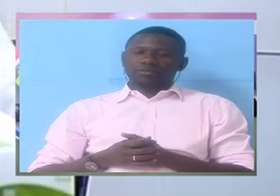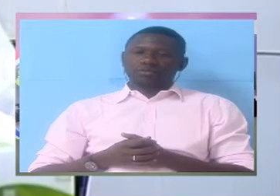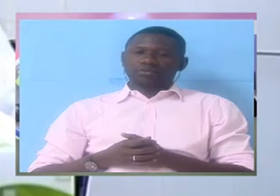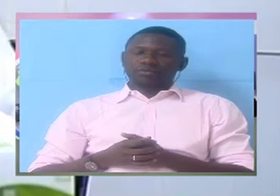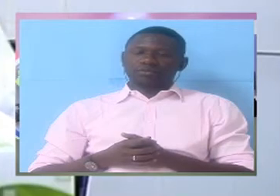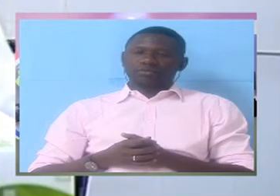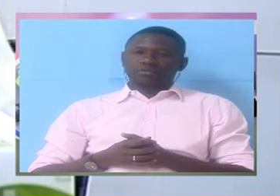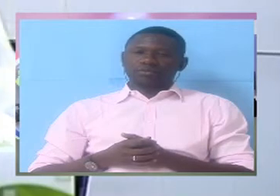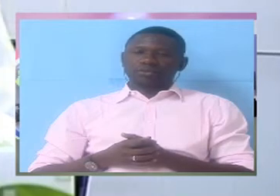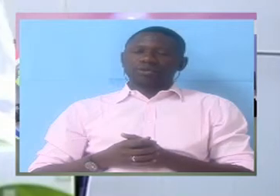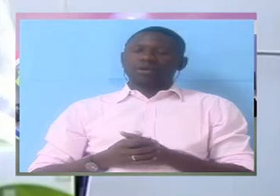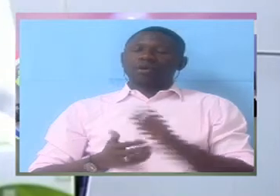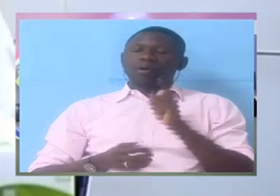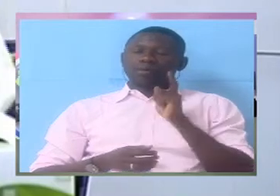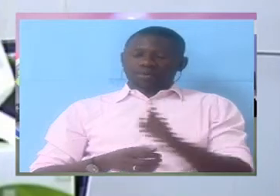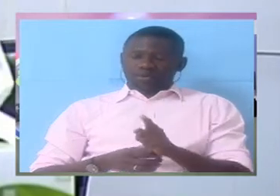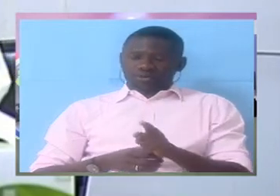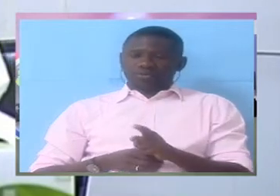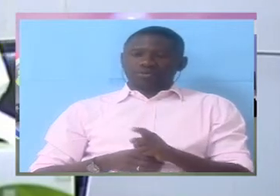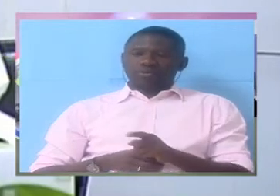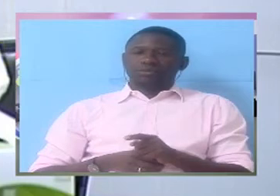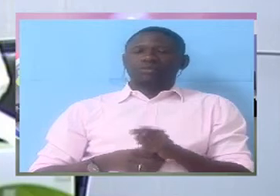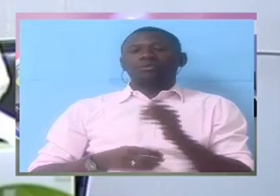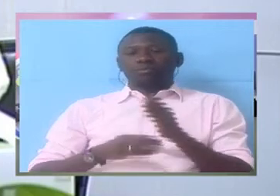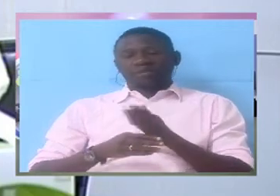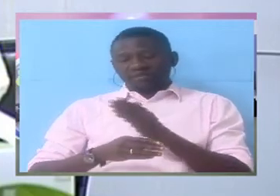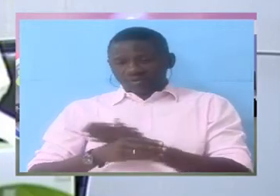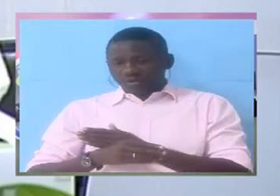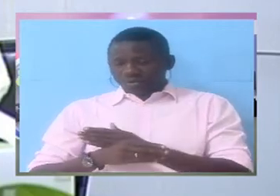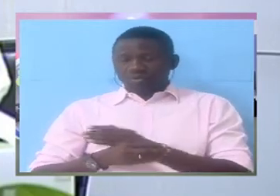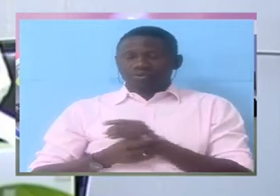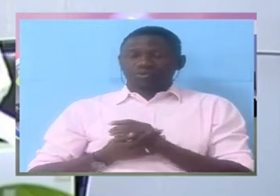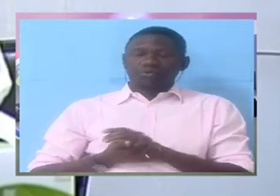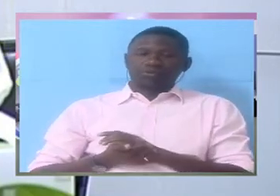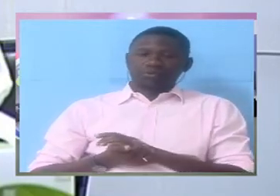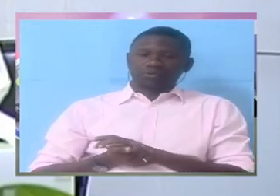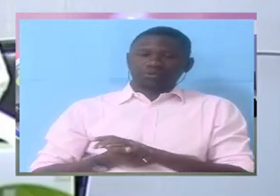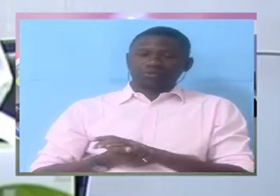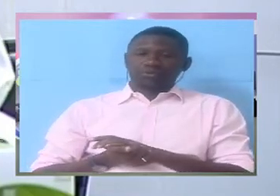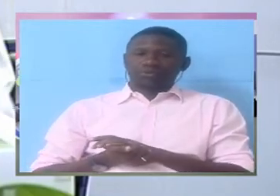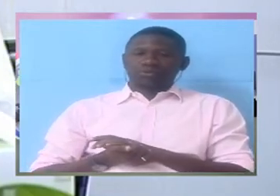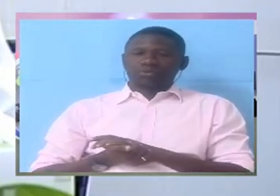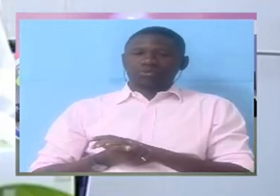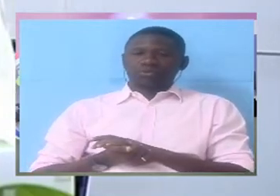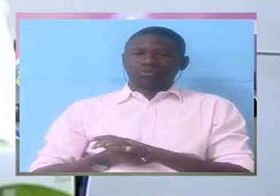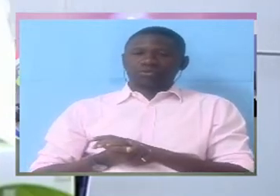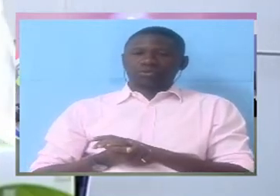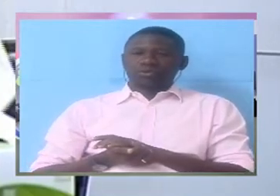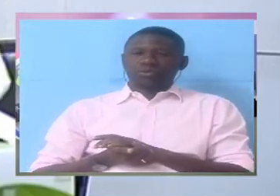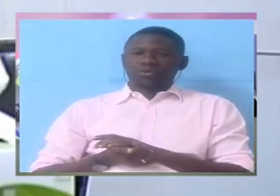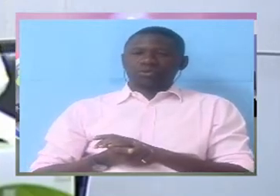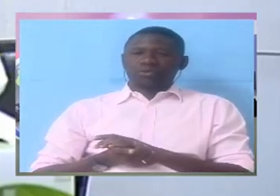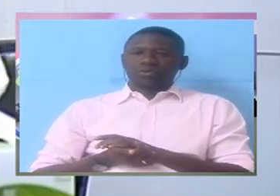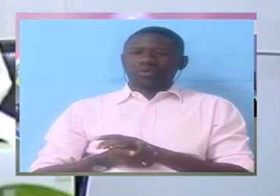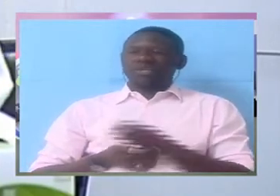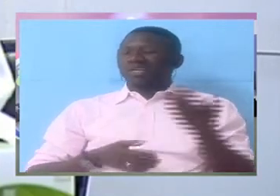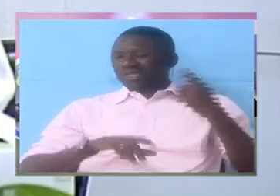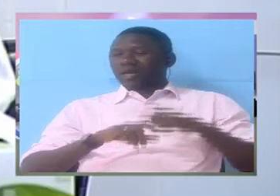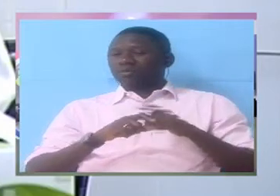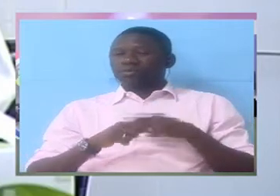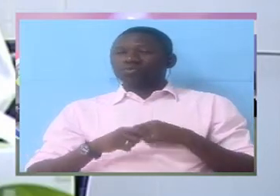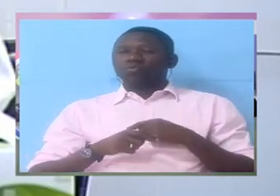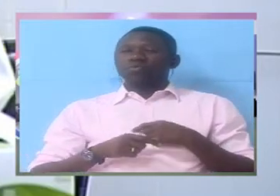But before that, marijani obekela. You know, it was an open secret to everybody